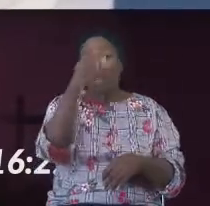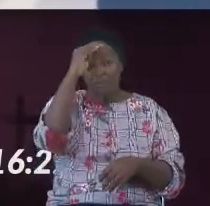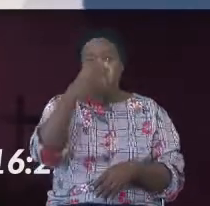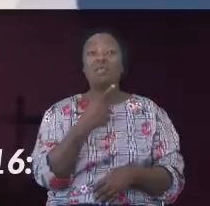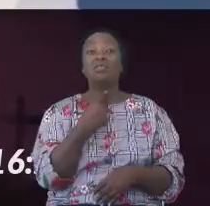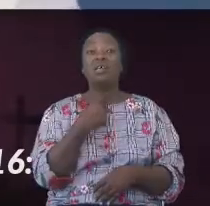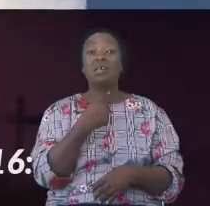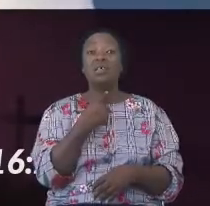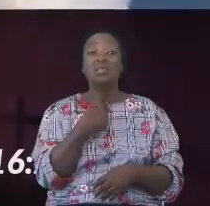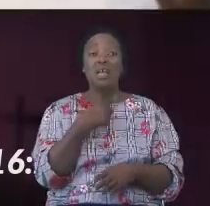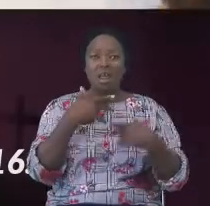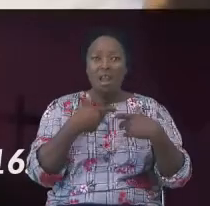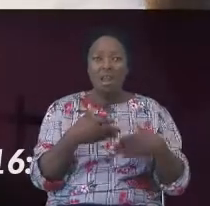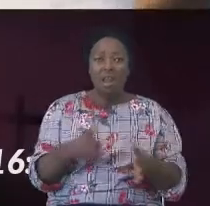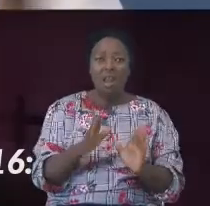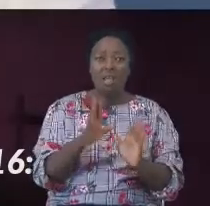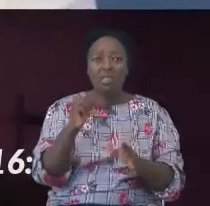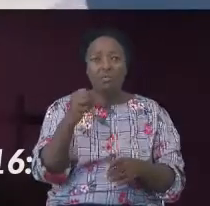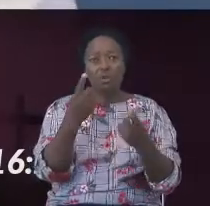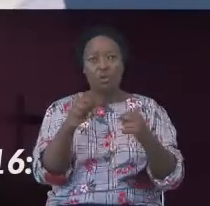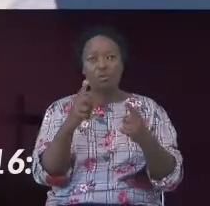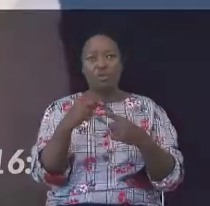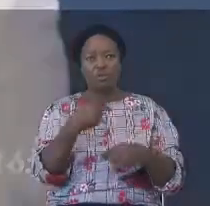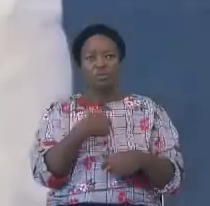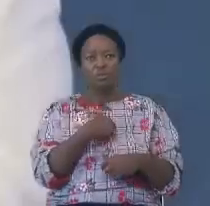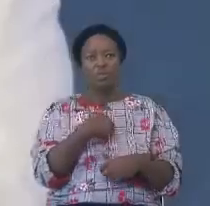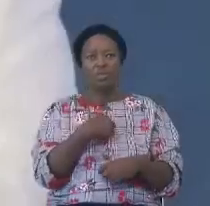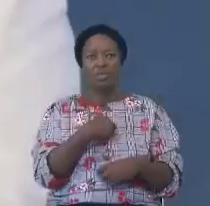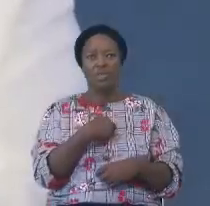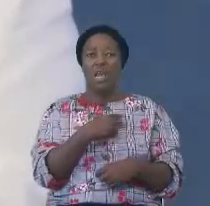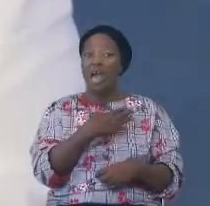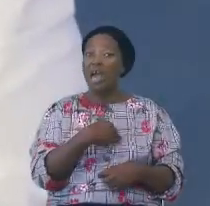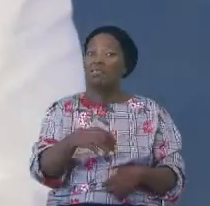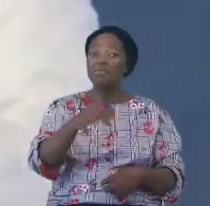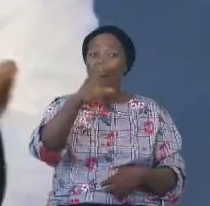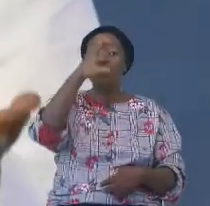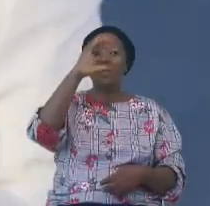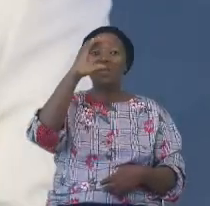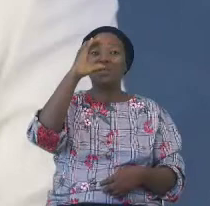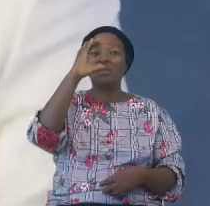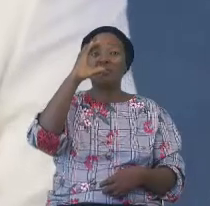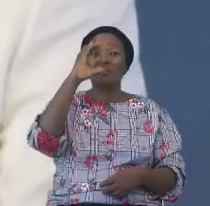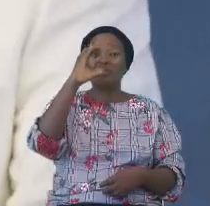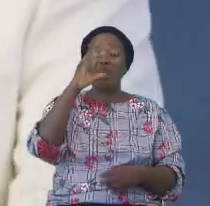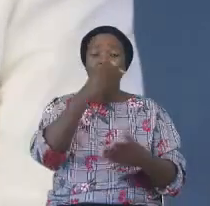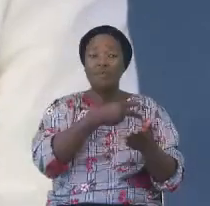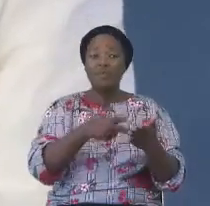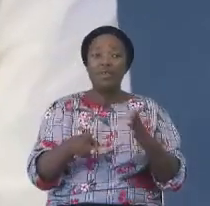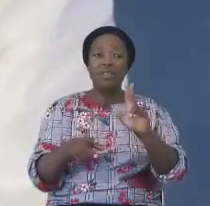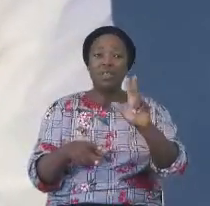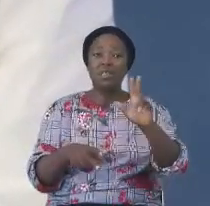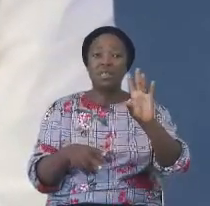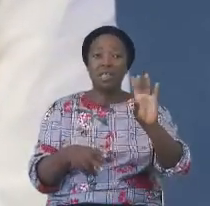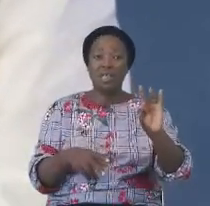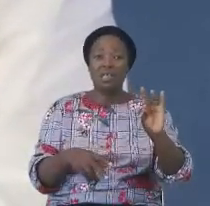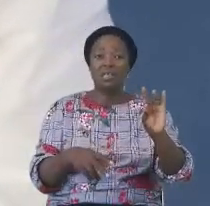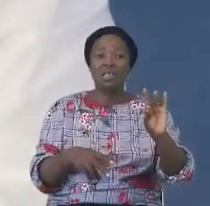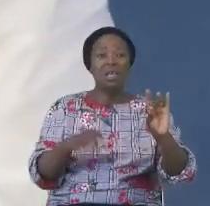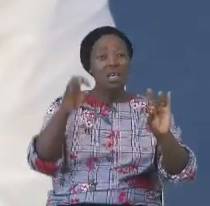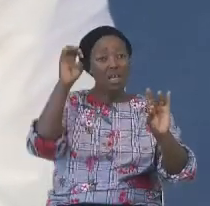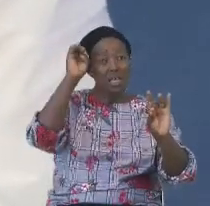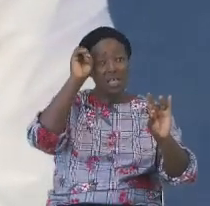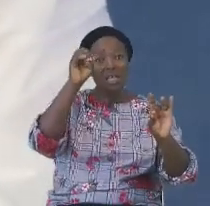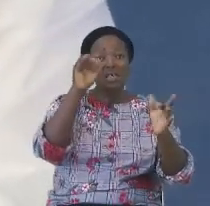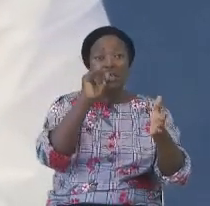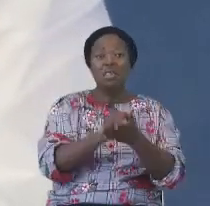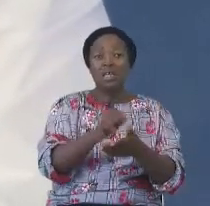the cross. And he says, now, if any man thirst, let him come unto me and